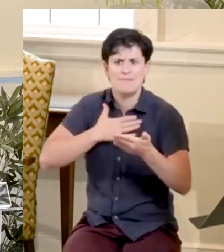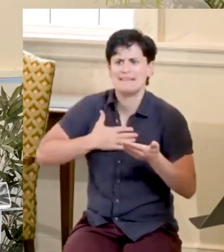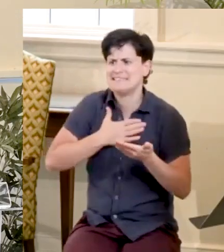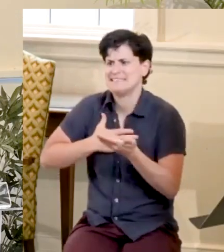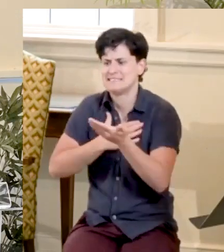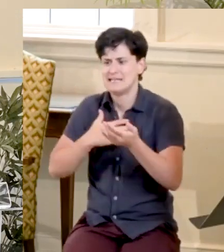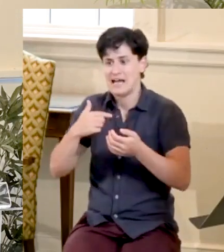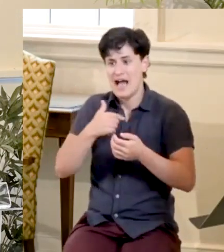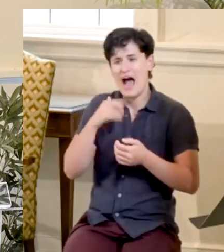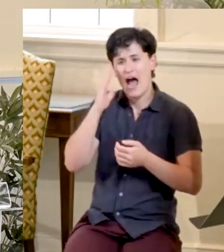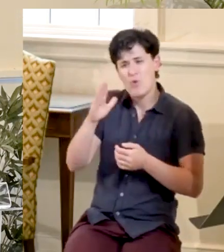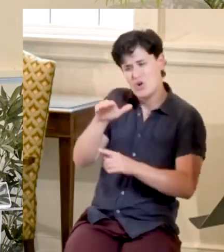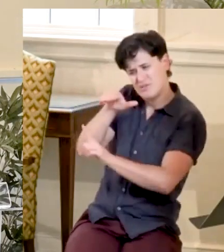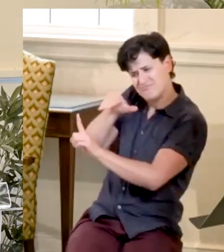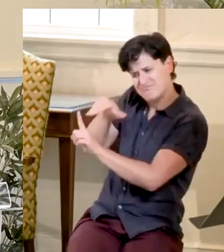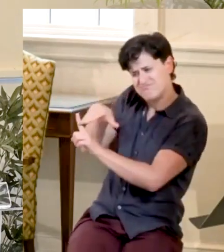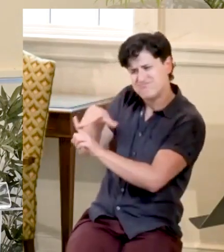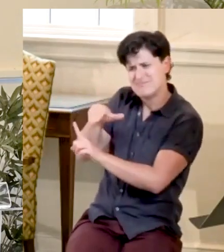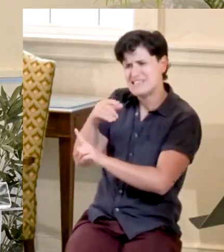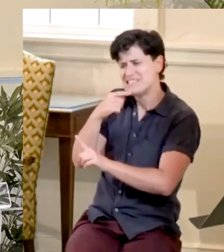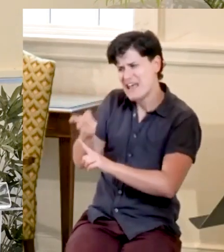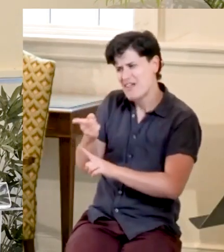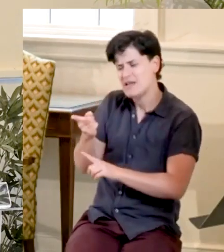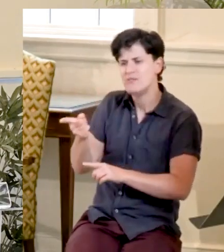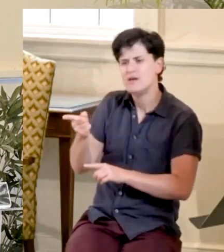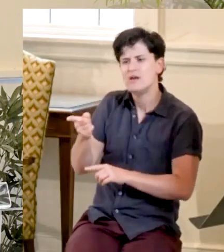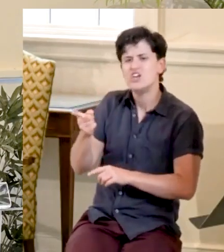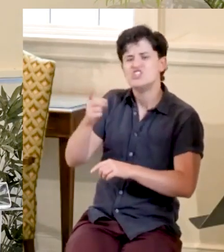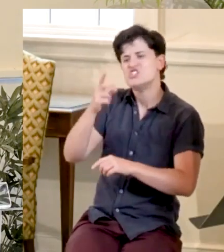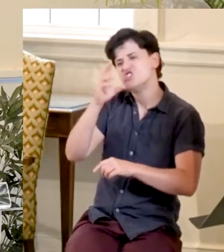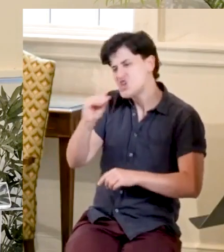I'd tell him, shut up and sit down.